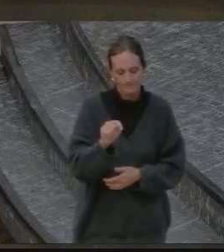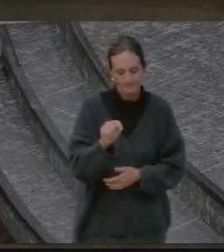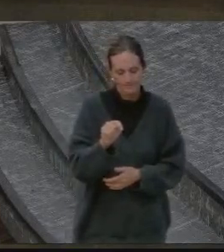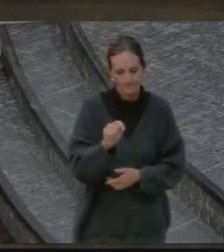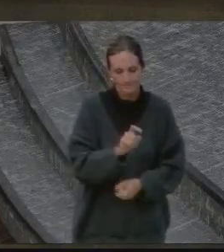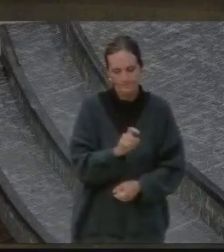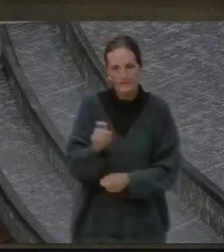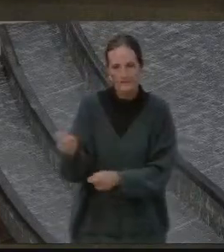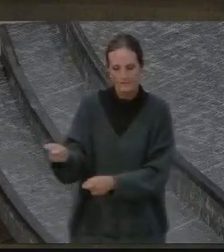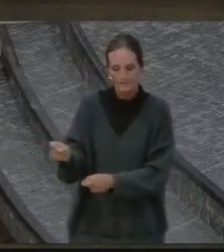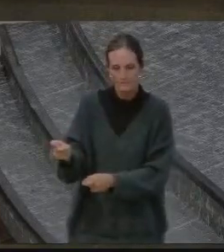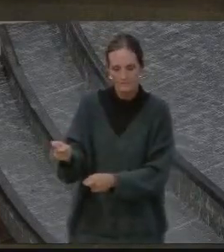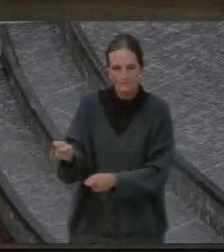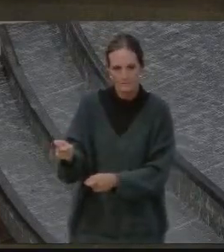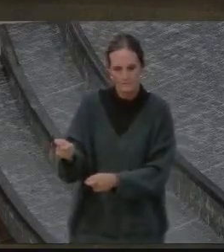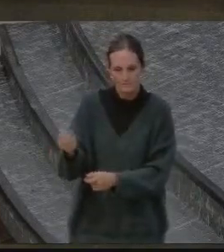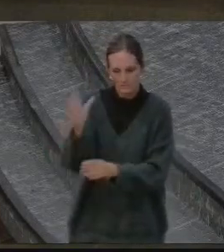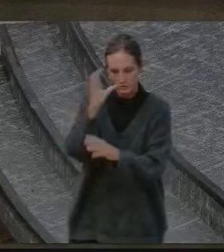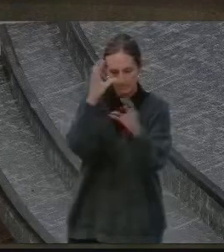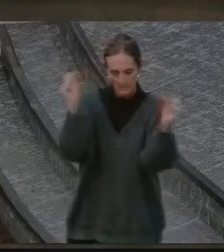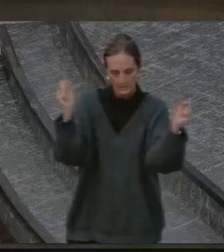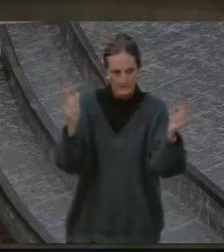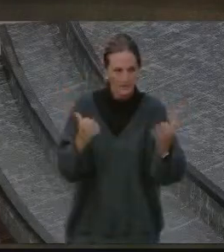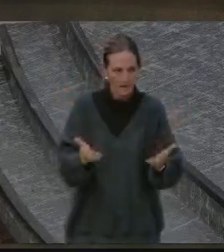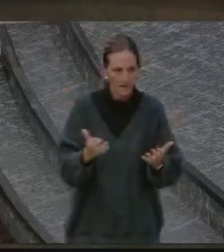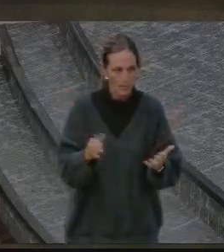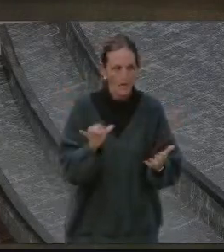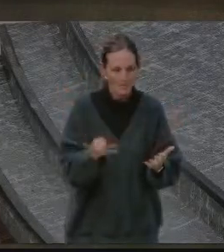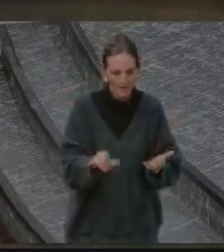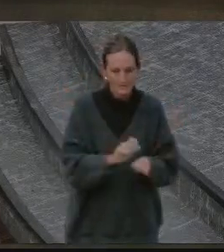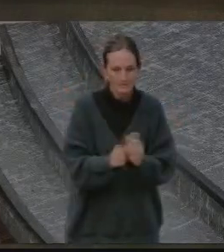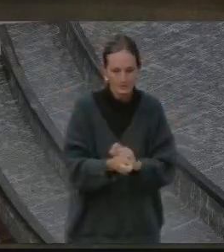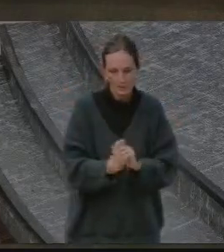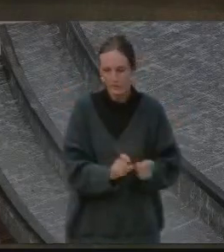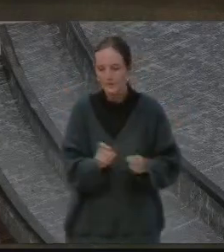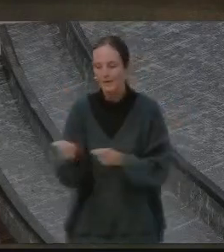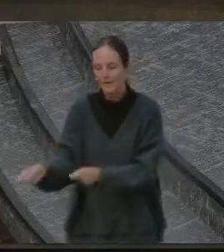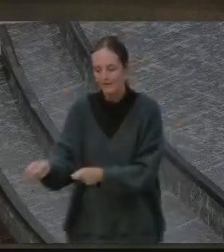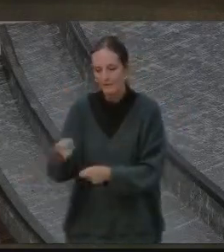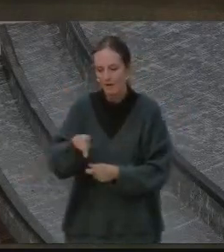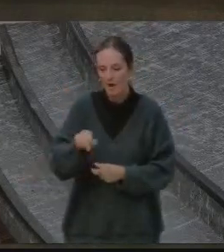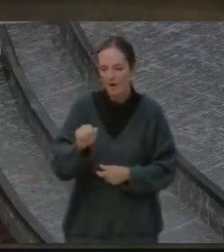president, I would like for that to be changed to the parliamentarian.